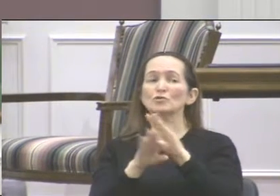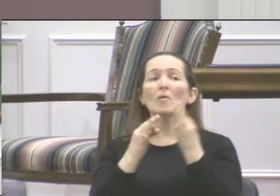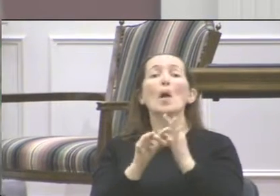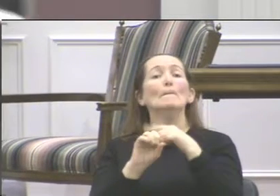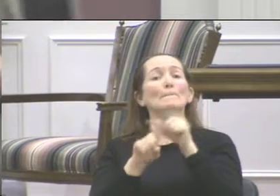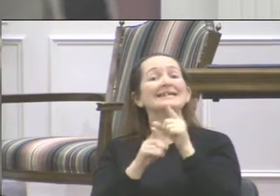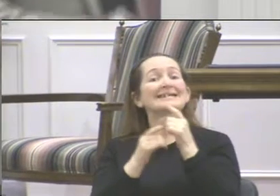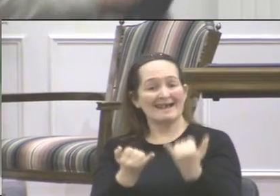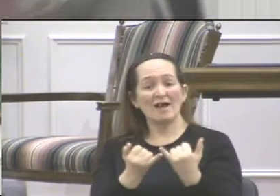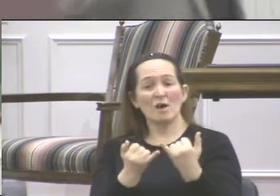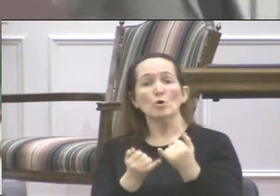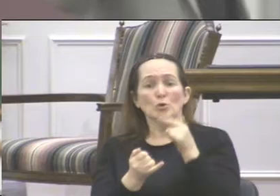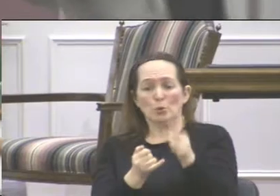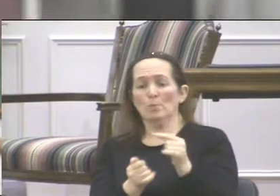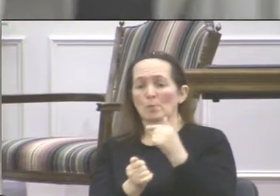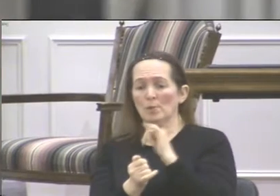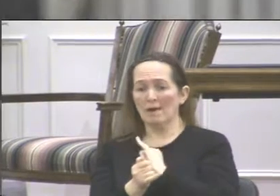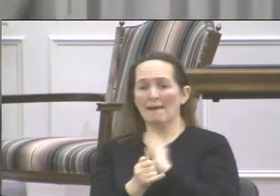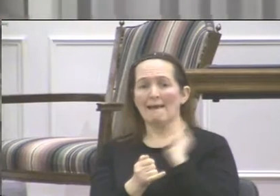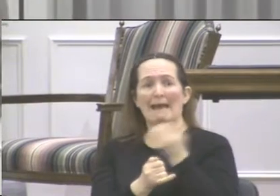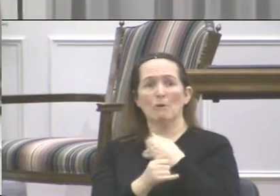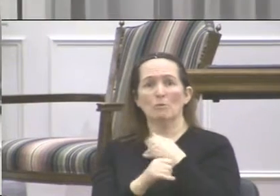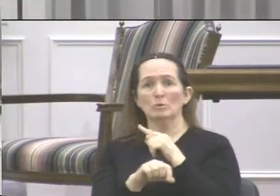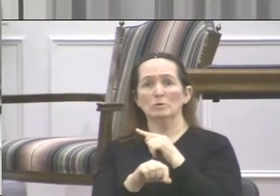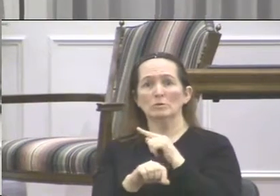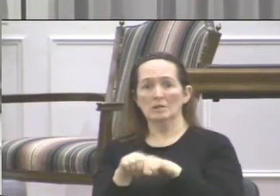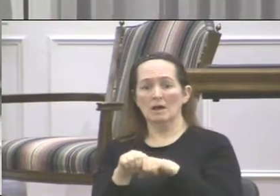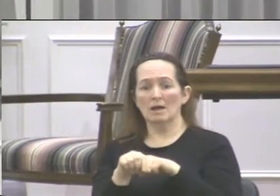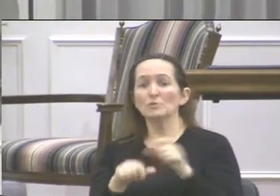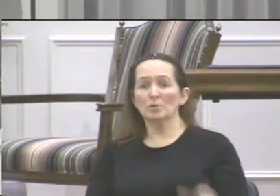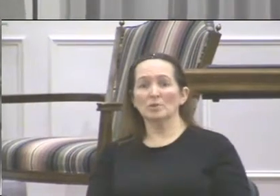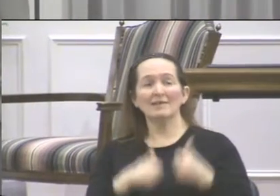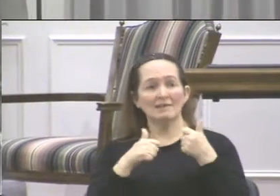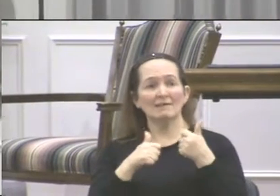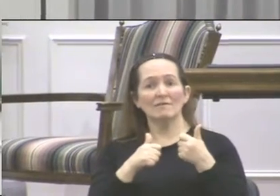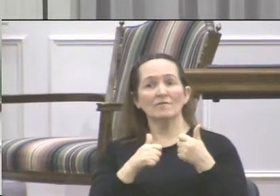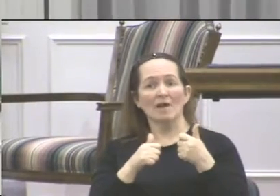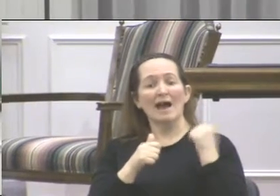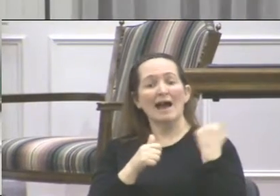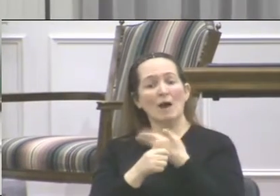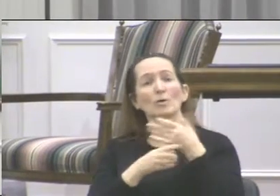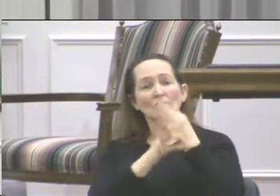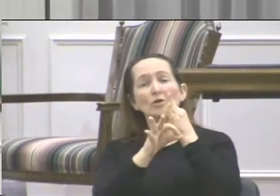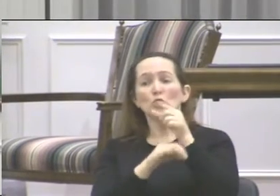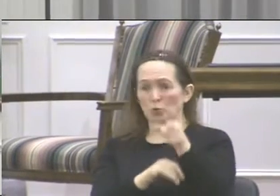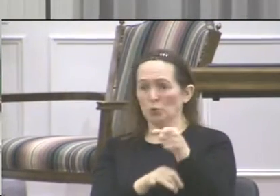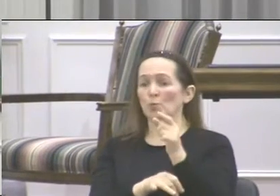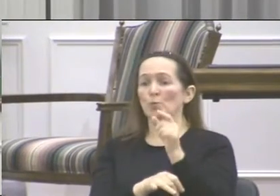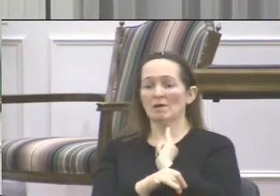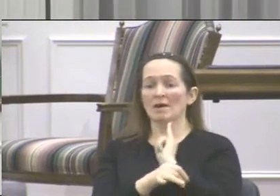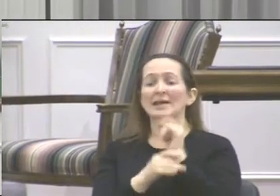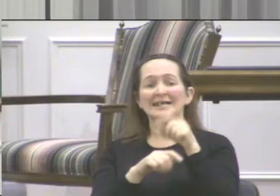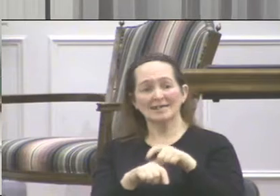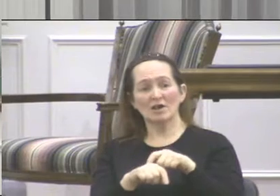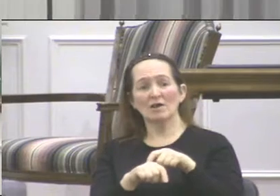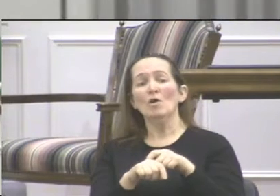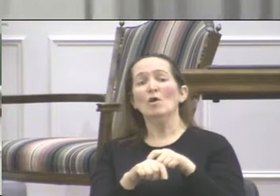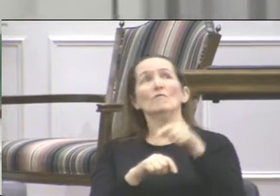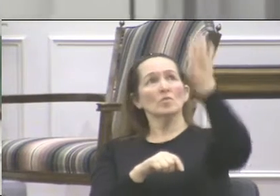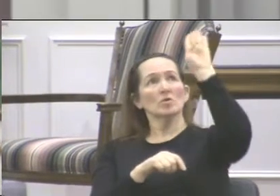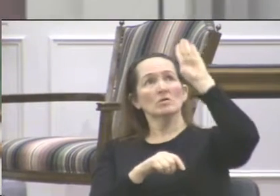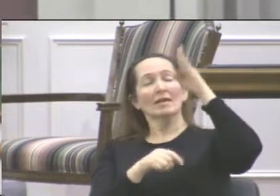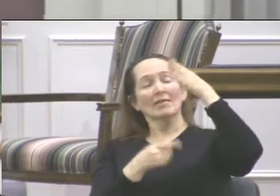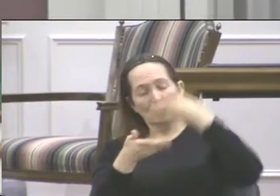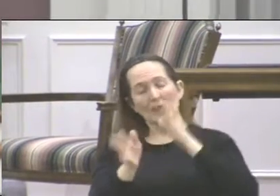It's time for you and I to live out our faith. It's time for you and I to allow God to work through